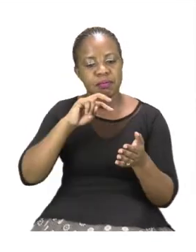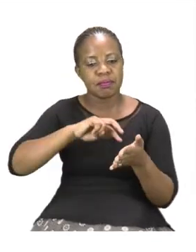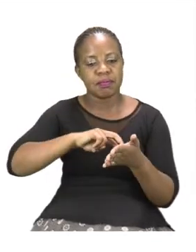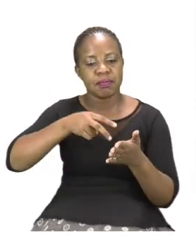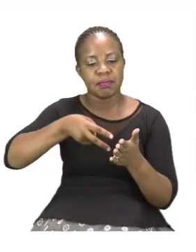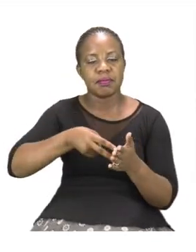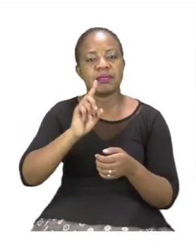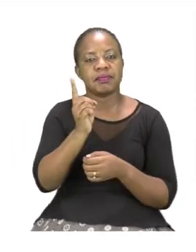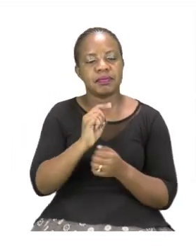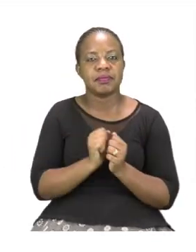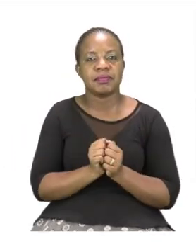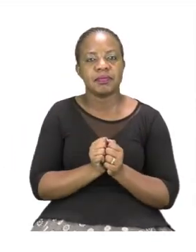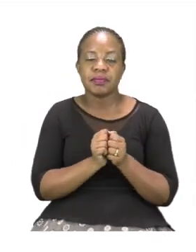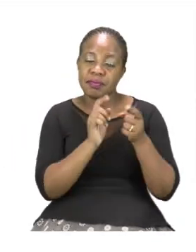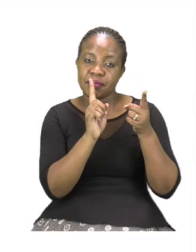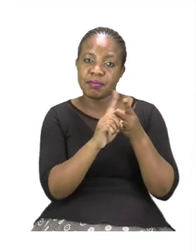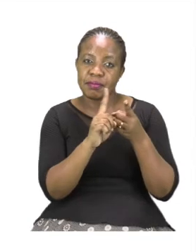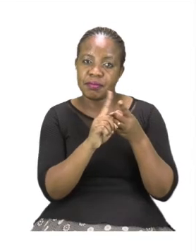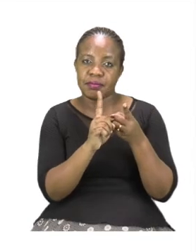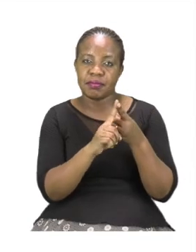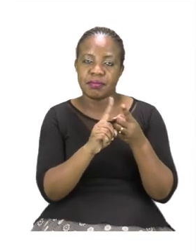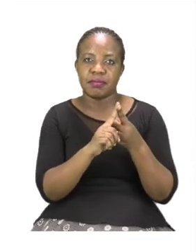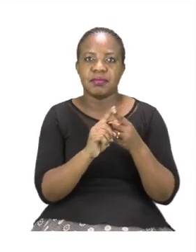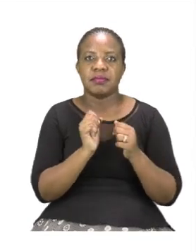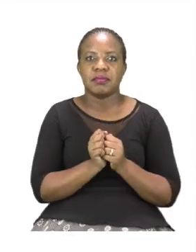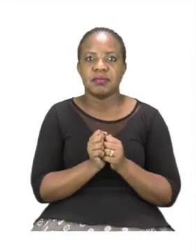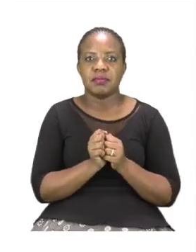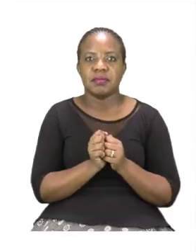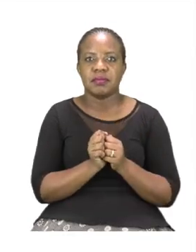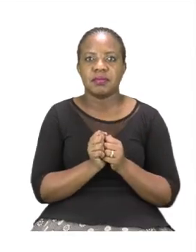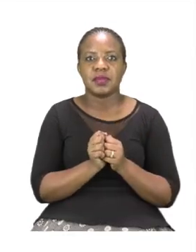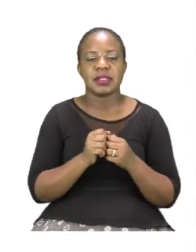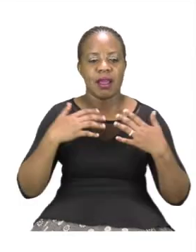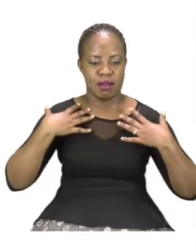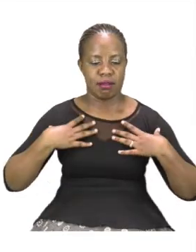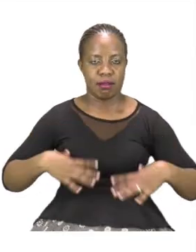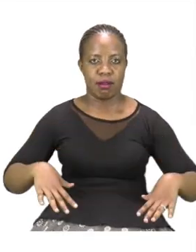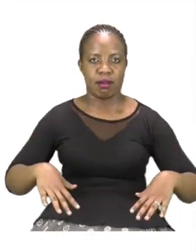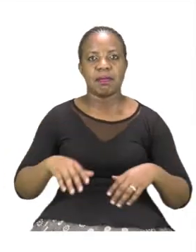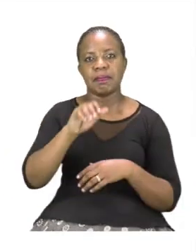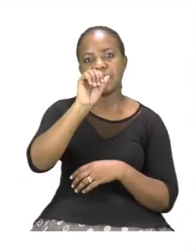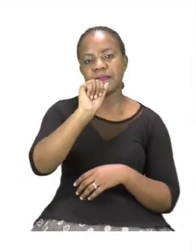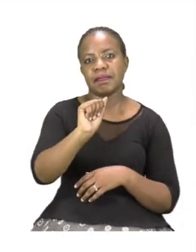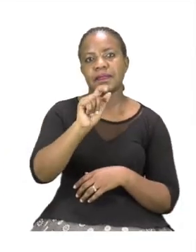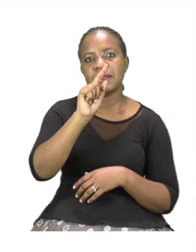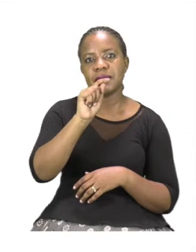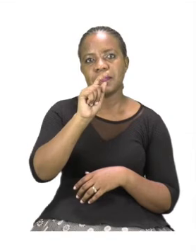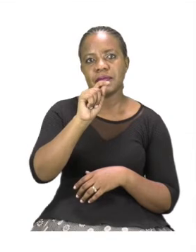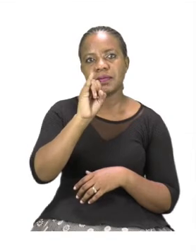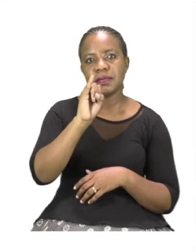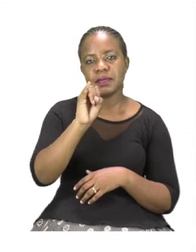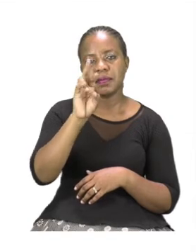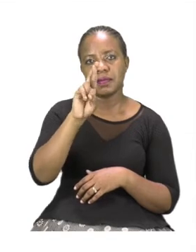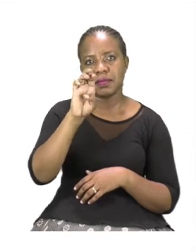The first word I want us to know is attire. Now, attire is anything